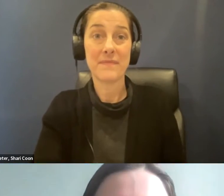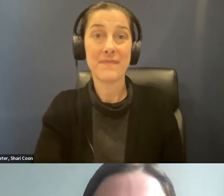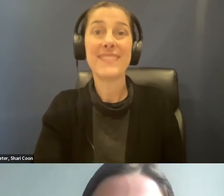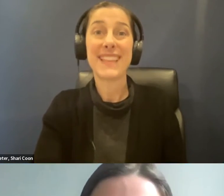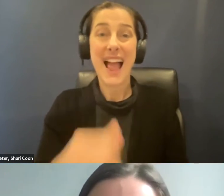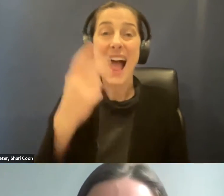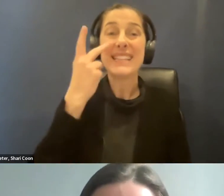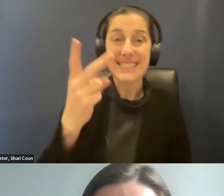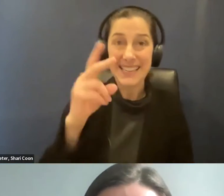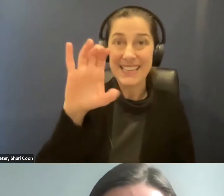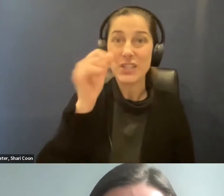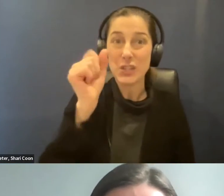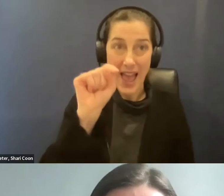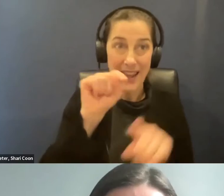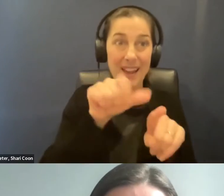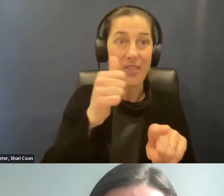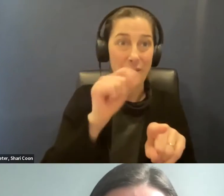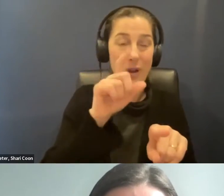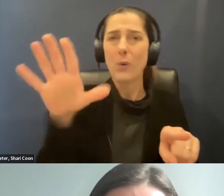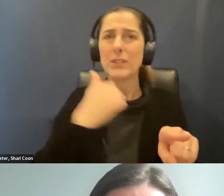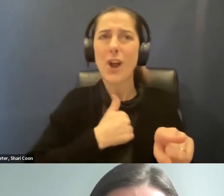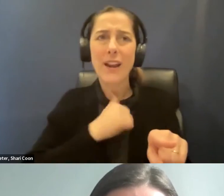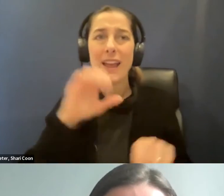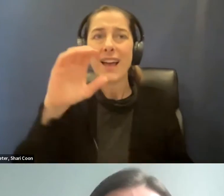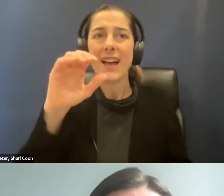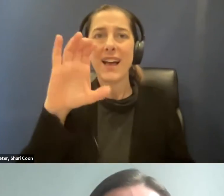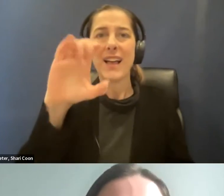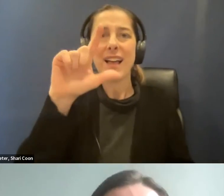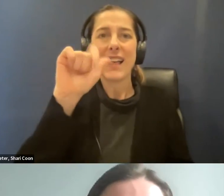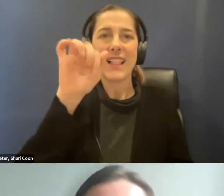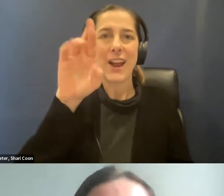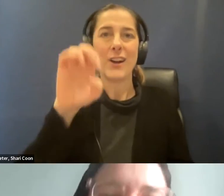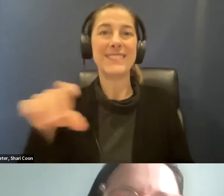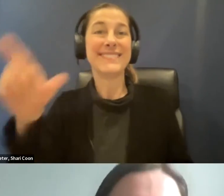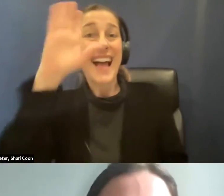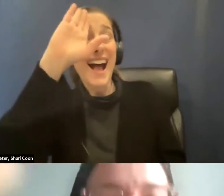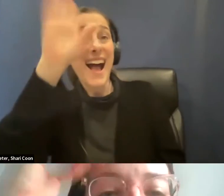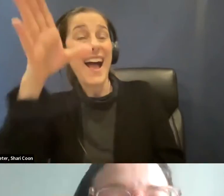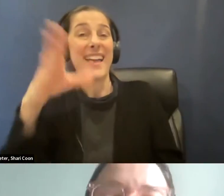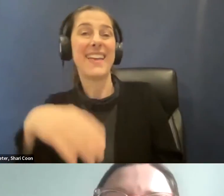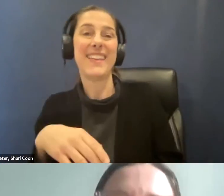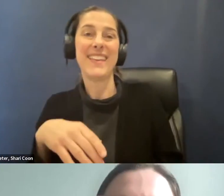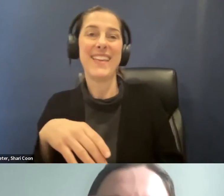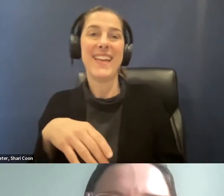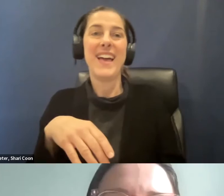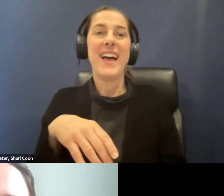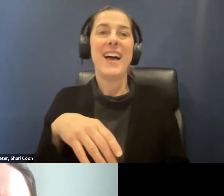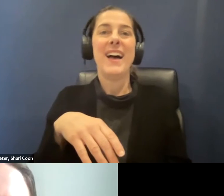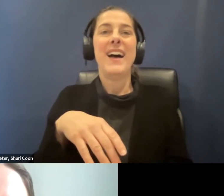I see another one in the chat. Sorry, Claire. Hey, you go first. I